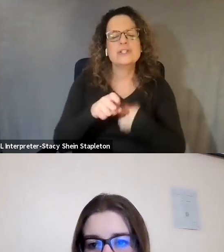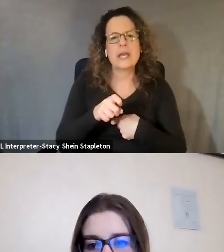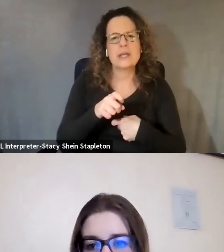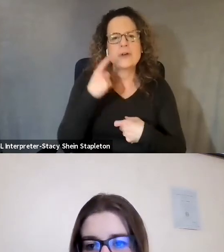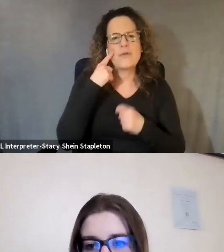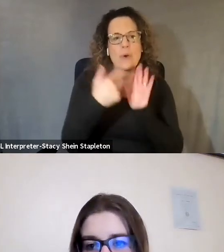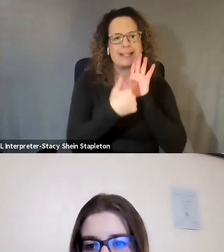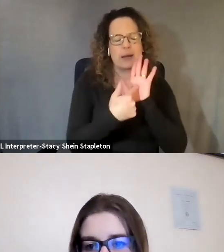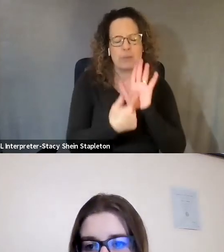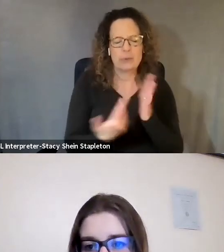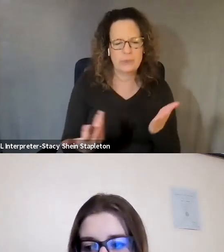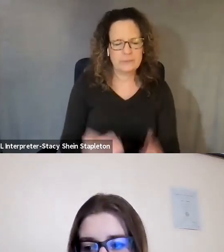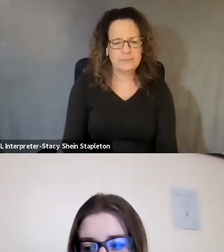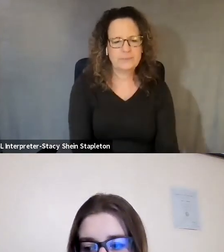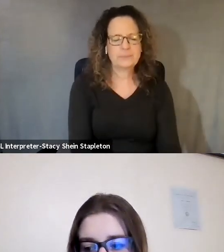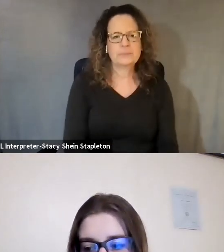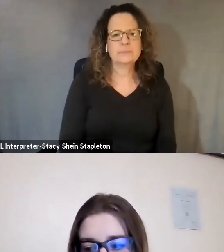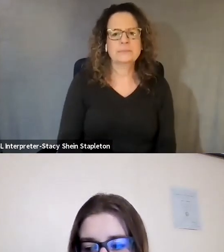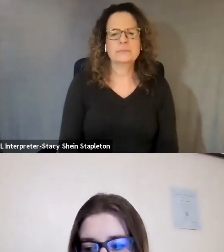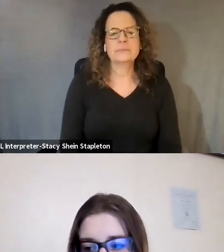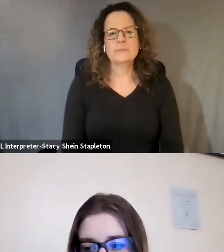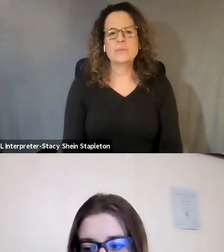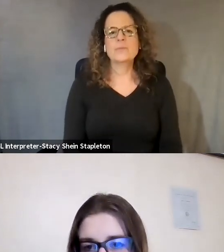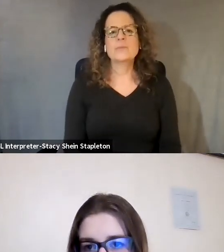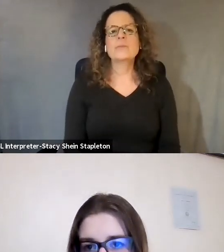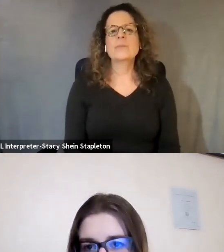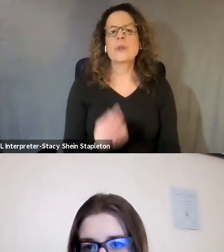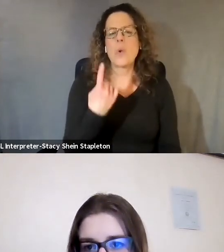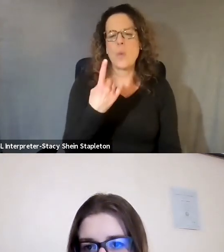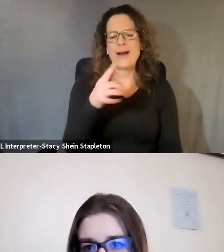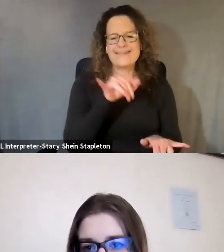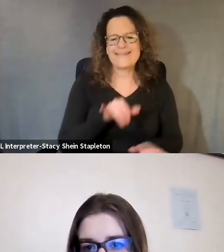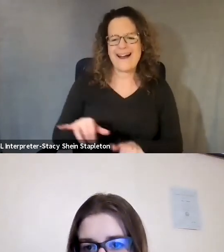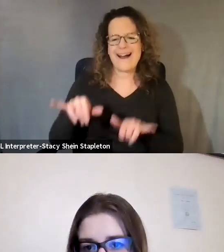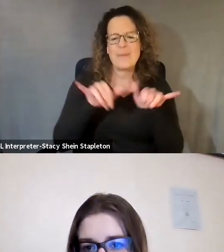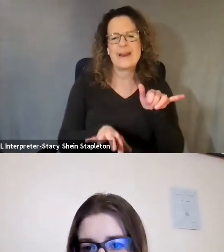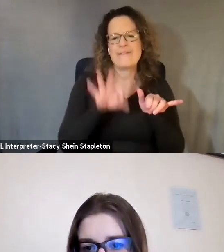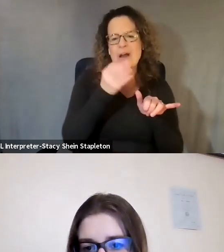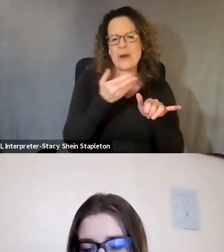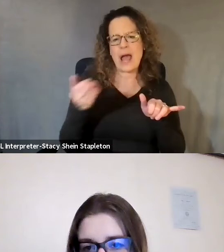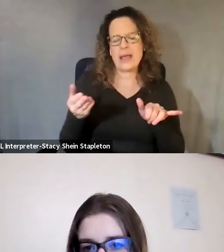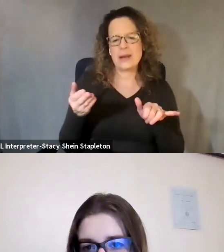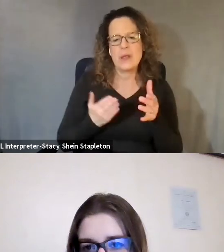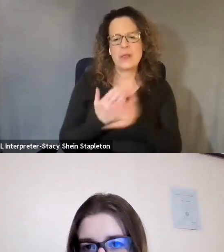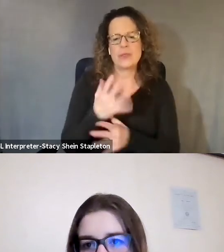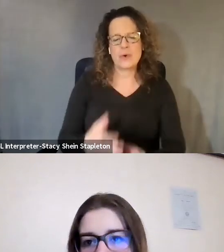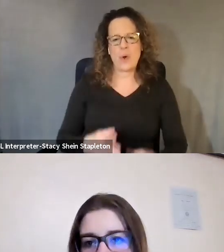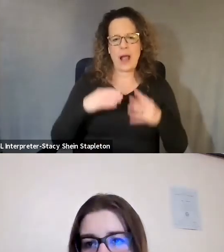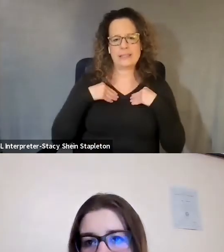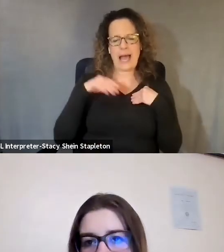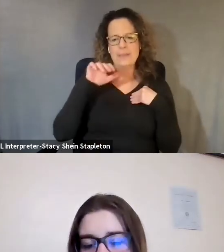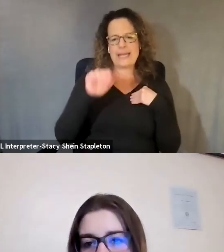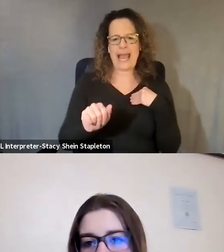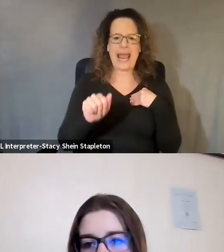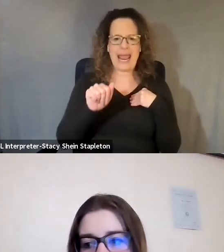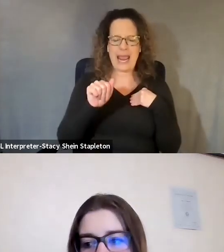quick example. One of the most commonly found items through Adopt a Beach has been